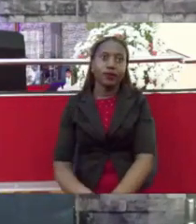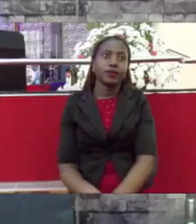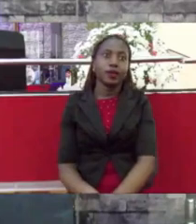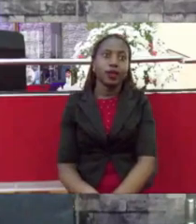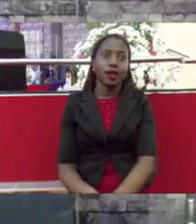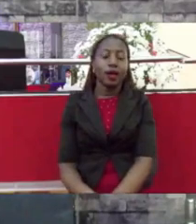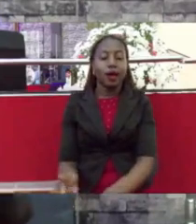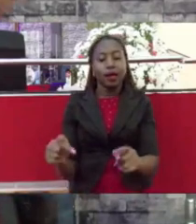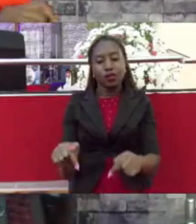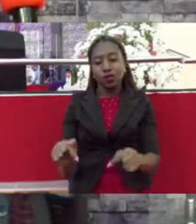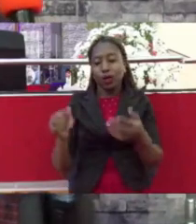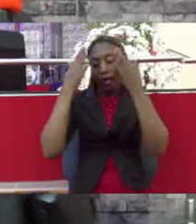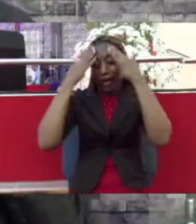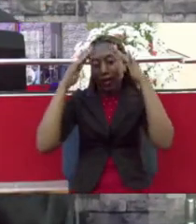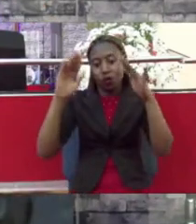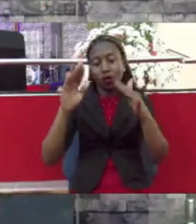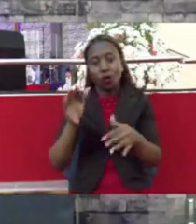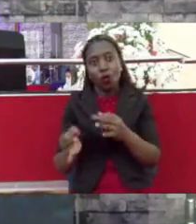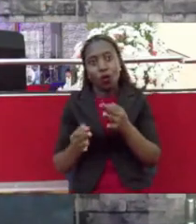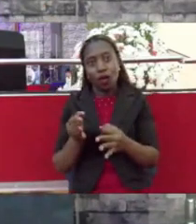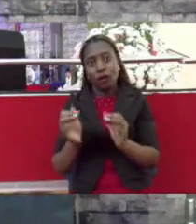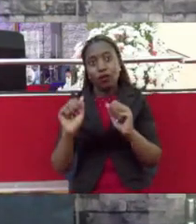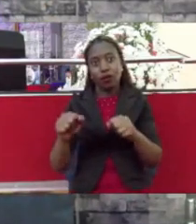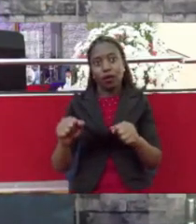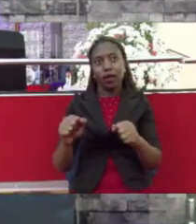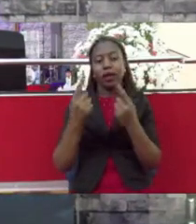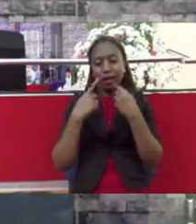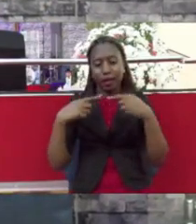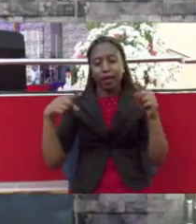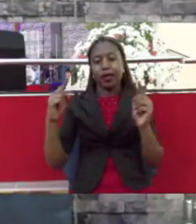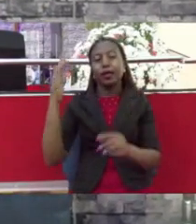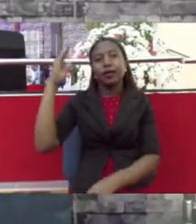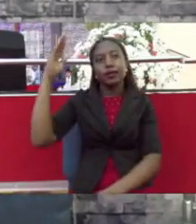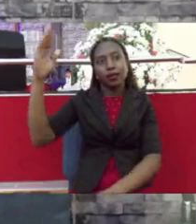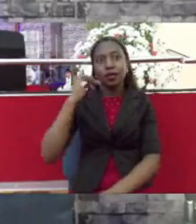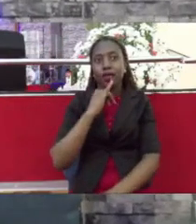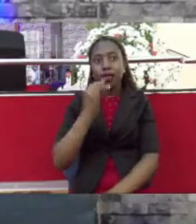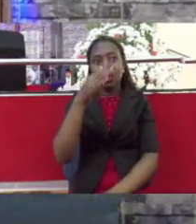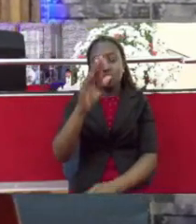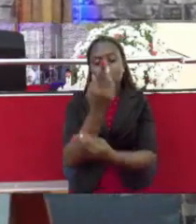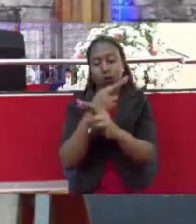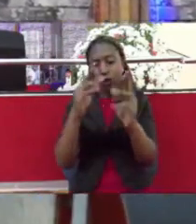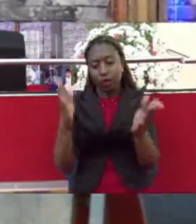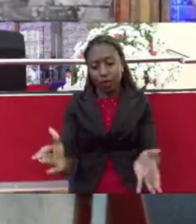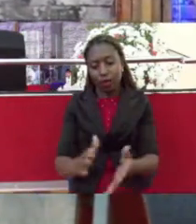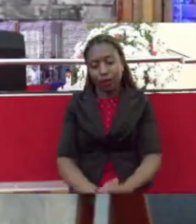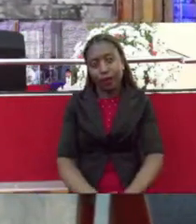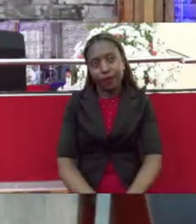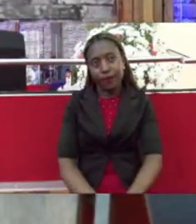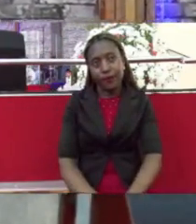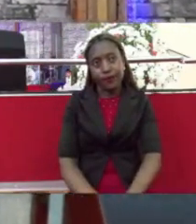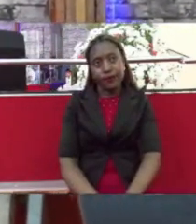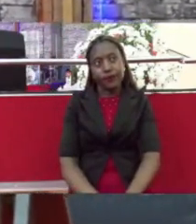this day, I don't know if you can confidently declare that he's your redeemer. Na sijui leo kama uko na uhakikisho ama unaweza ukasema kwa ujasiri kwamba ni mkombozi